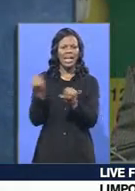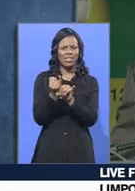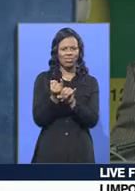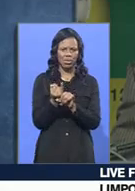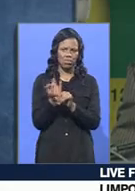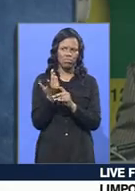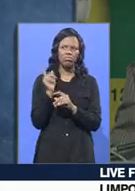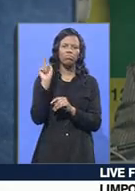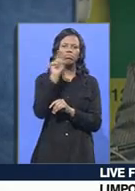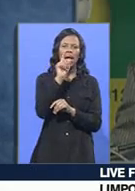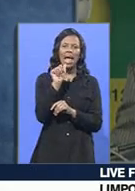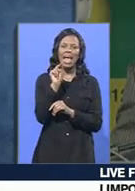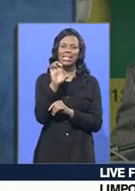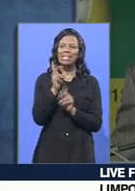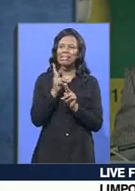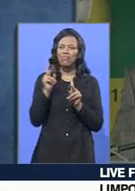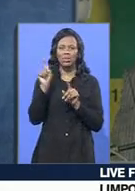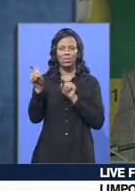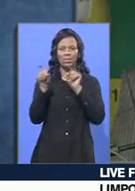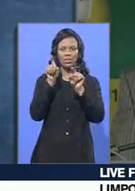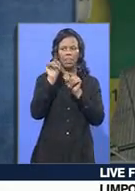affairs of the ANC at different times.